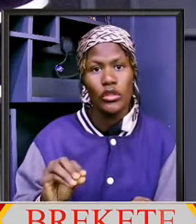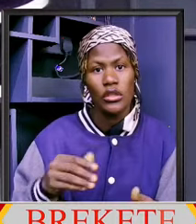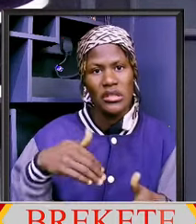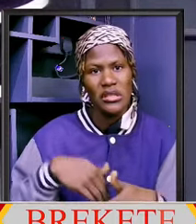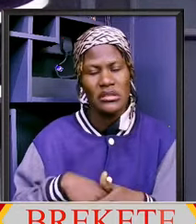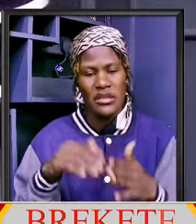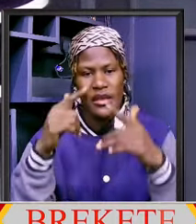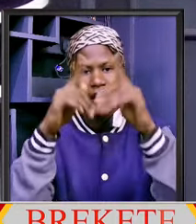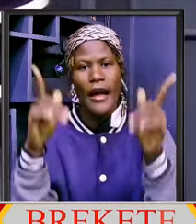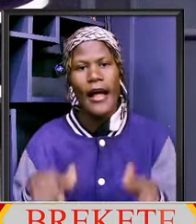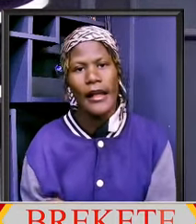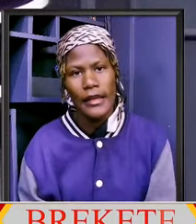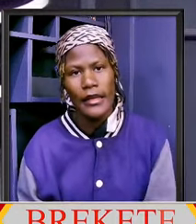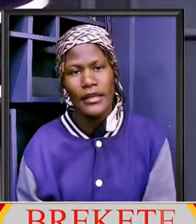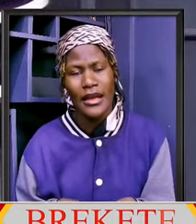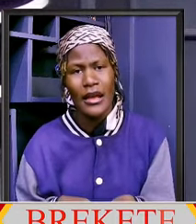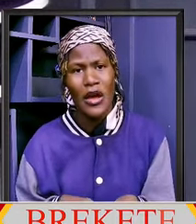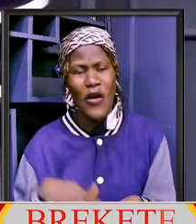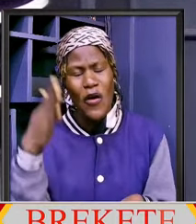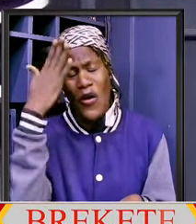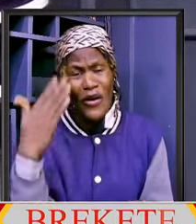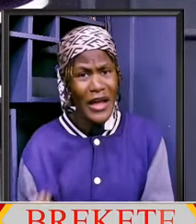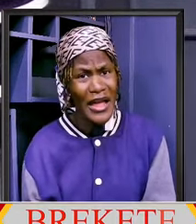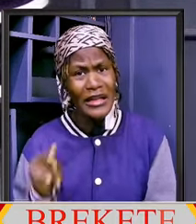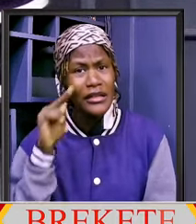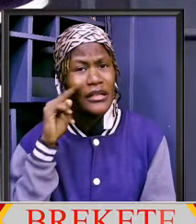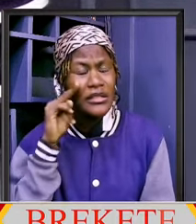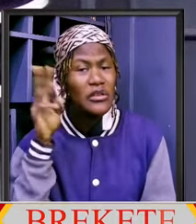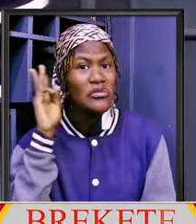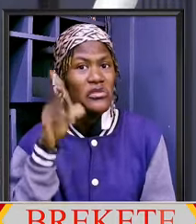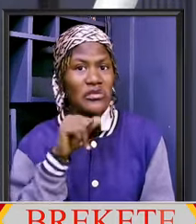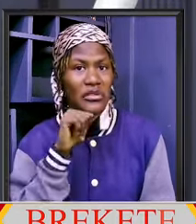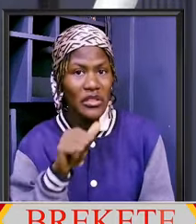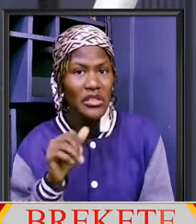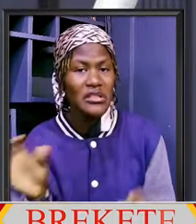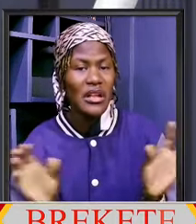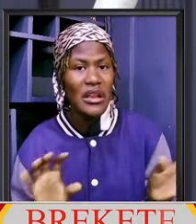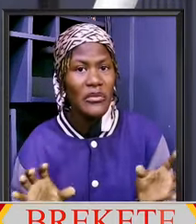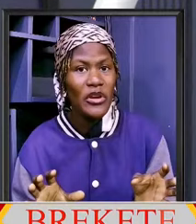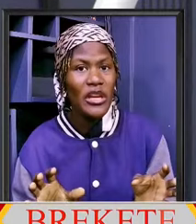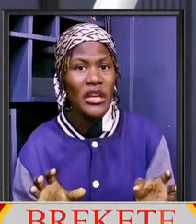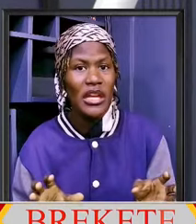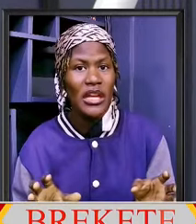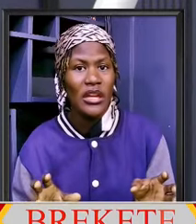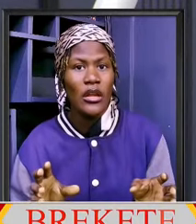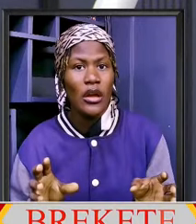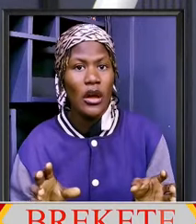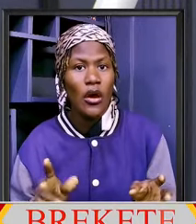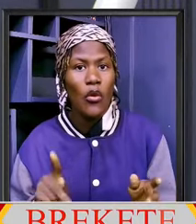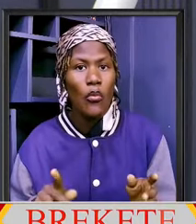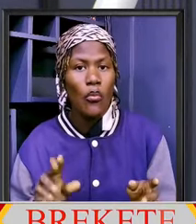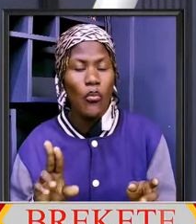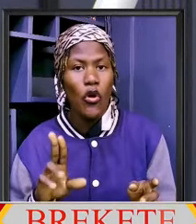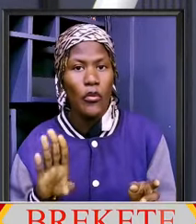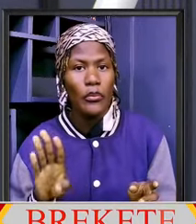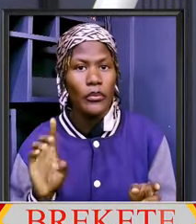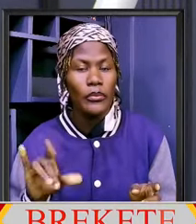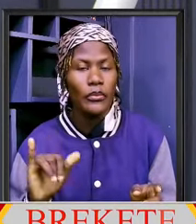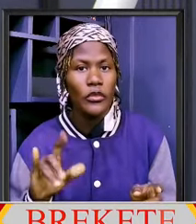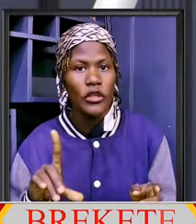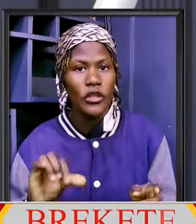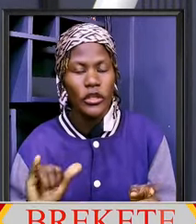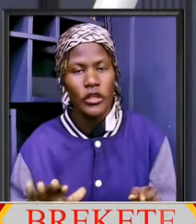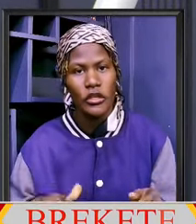To high, Nigerians no go celebrate public holiday when we say, na the Nigeria be the economy where I know, we get